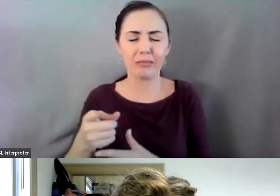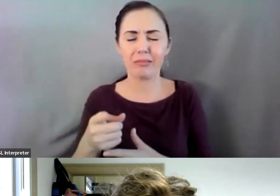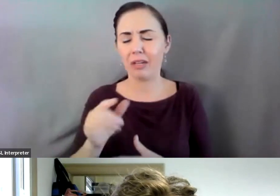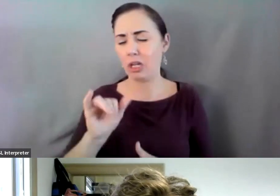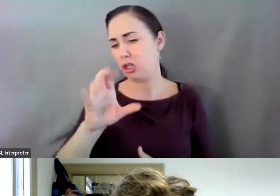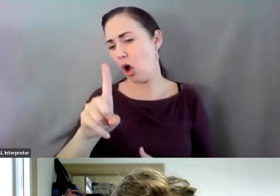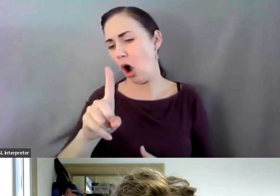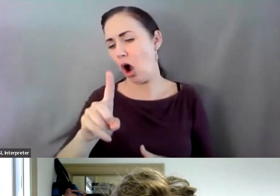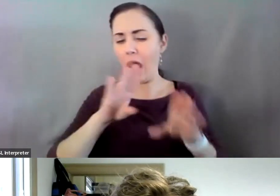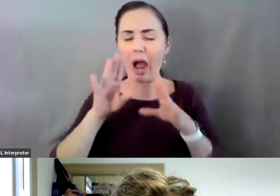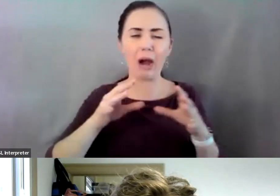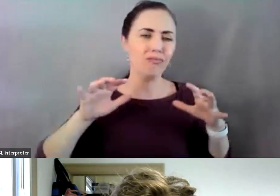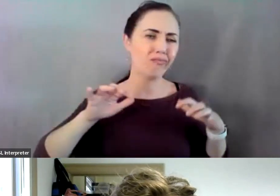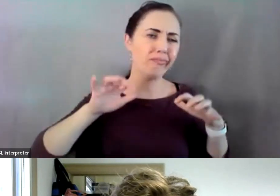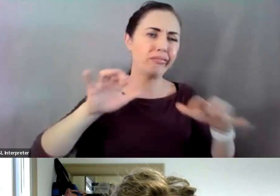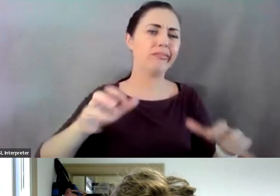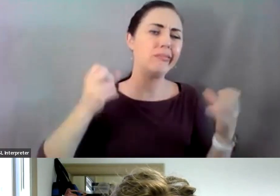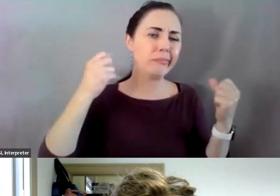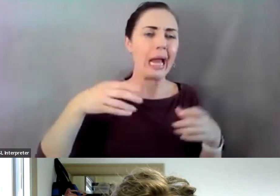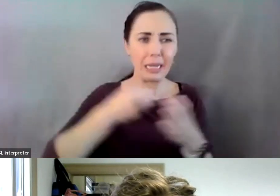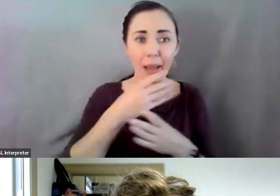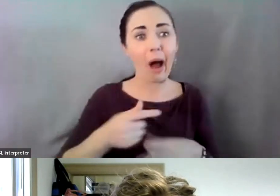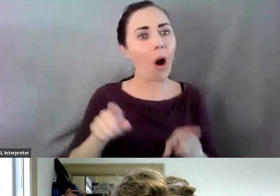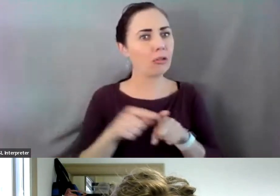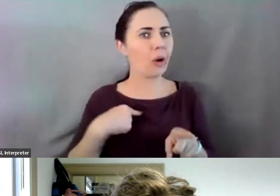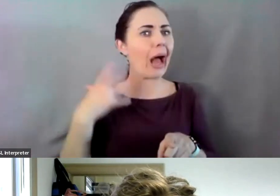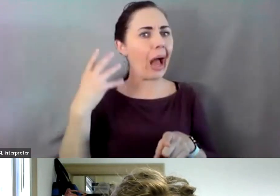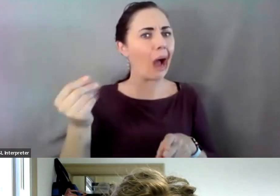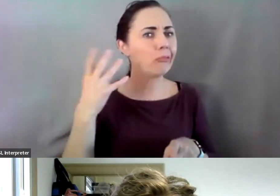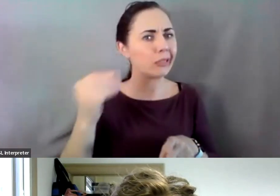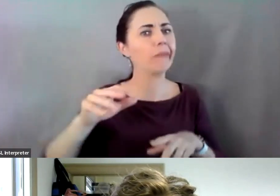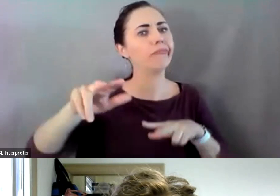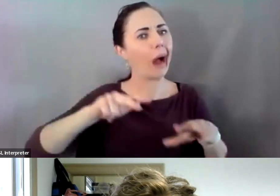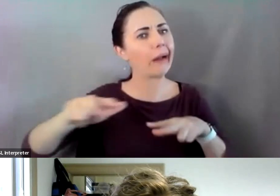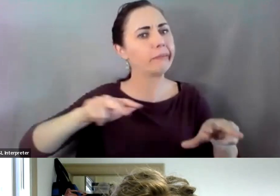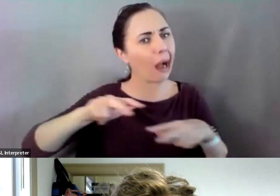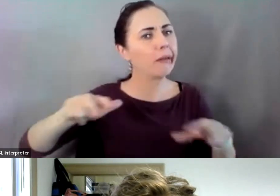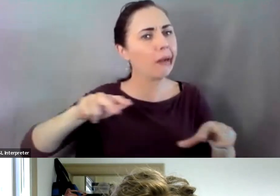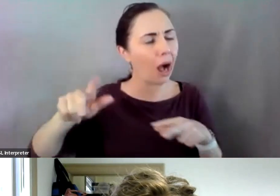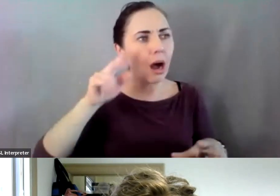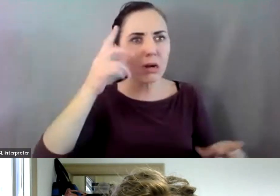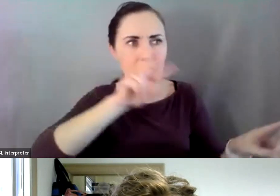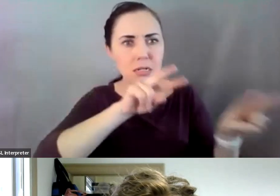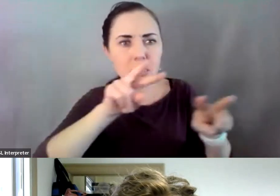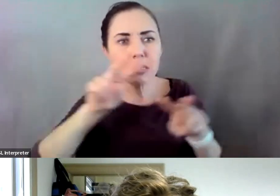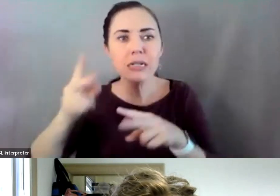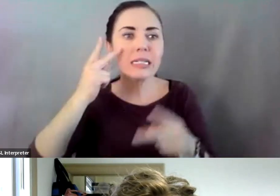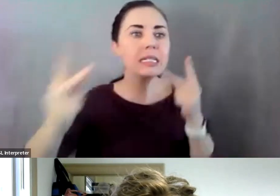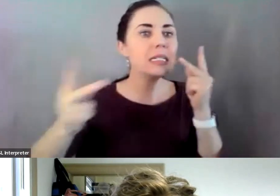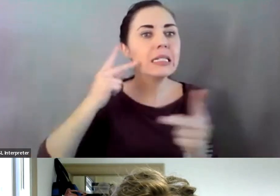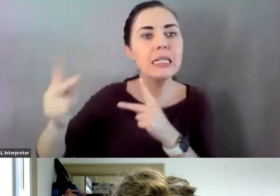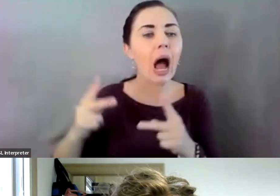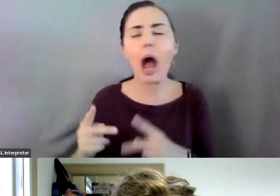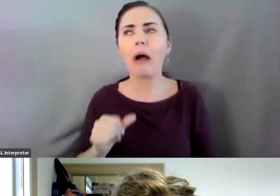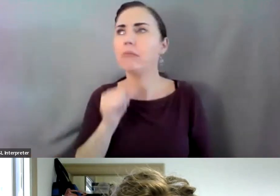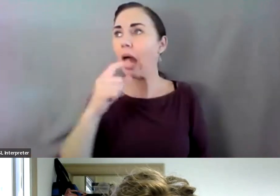in the house. I spent a lot of time outside hiking as a kid and seeing all of the different plants that grew different places. And I didn't think a whole